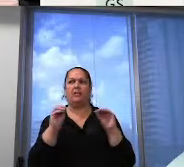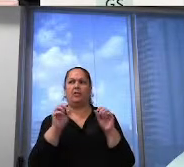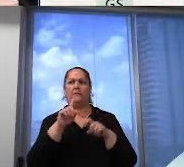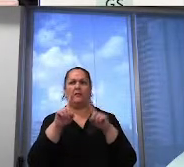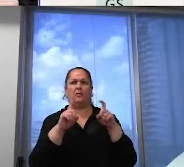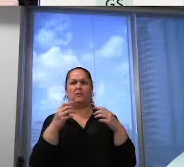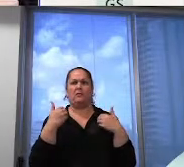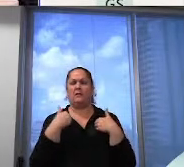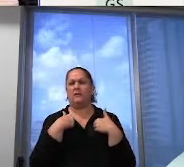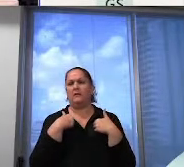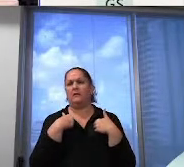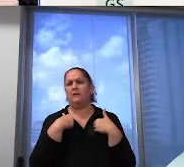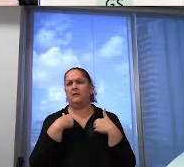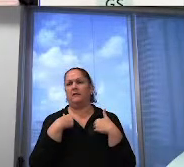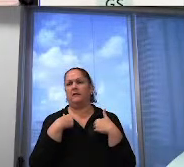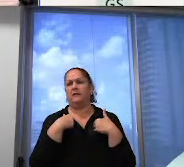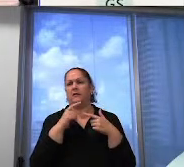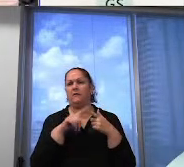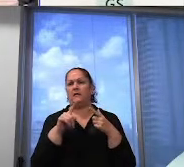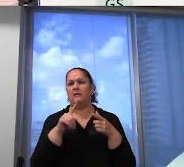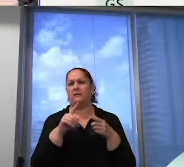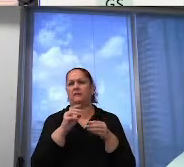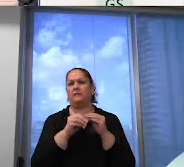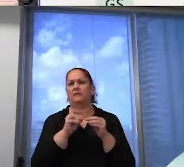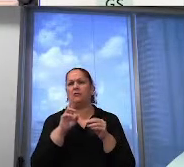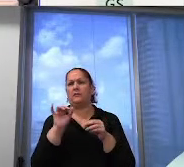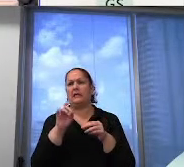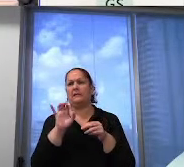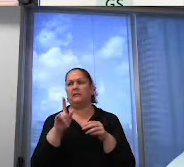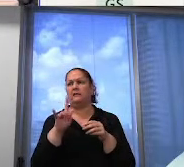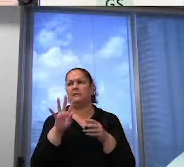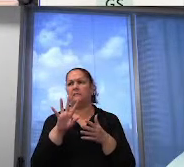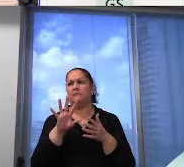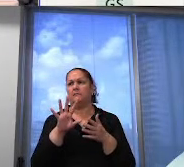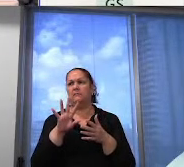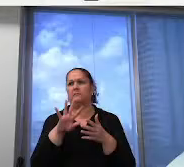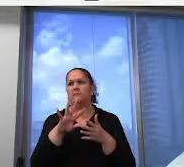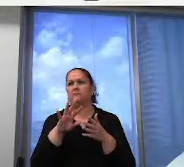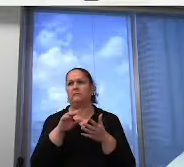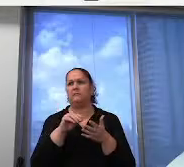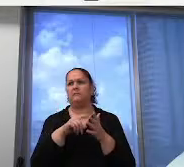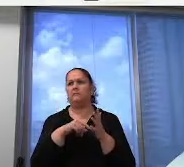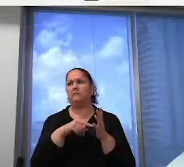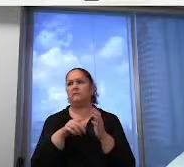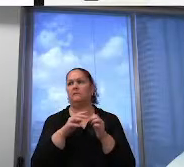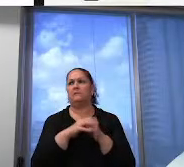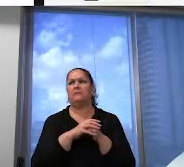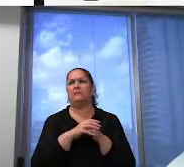There's nothing none of the questions I have are referring to any redacted data.